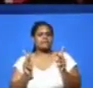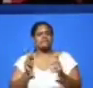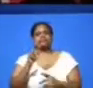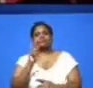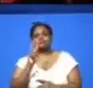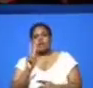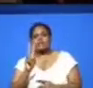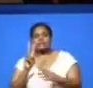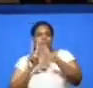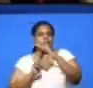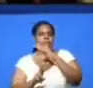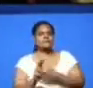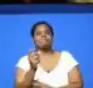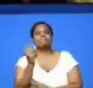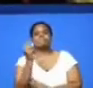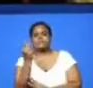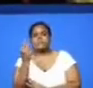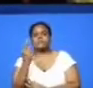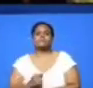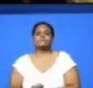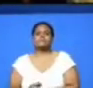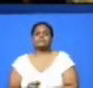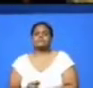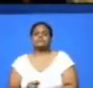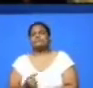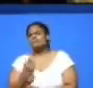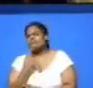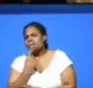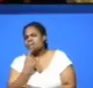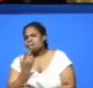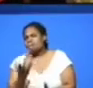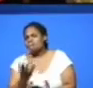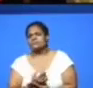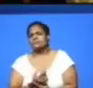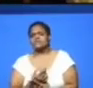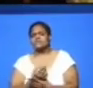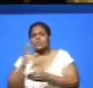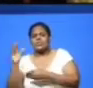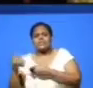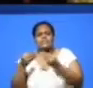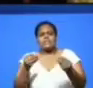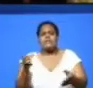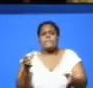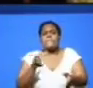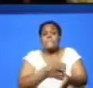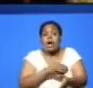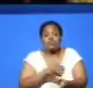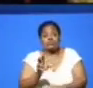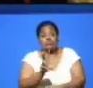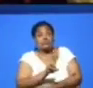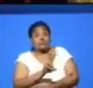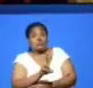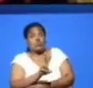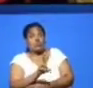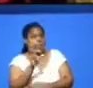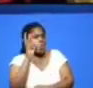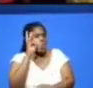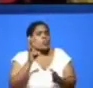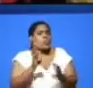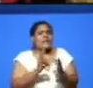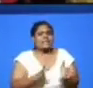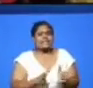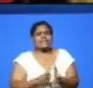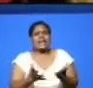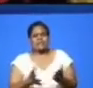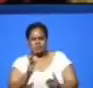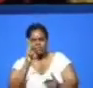There's something here. He said, and I will give power to my two witnesses, and they